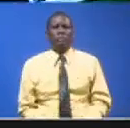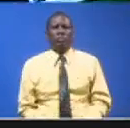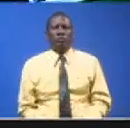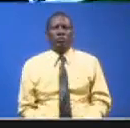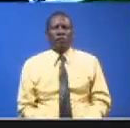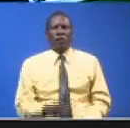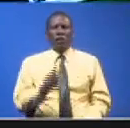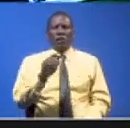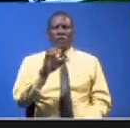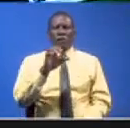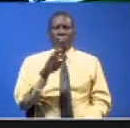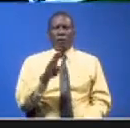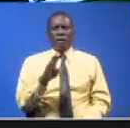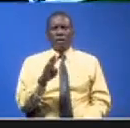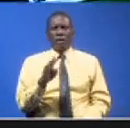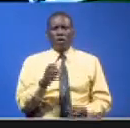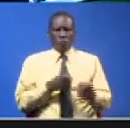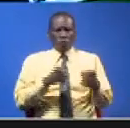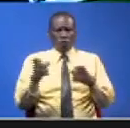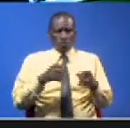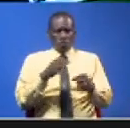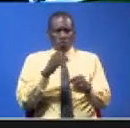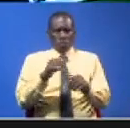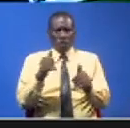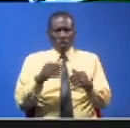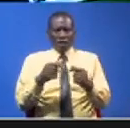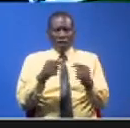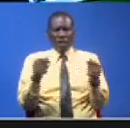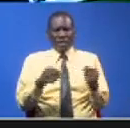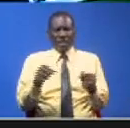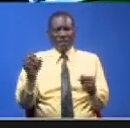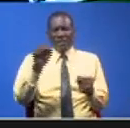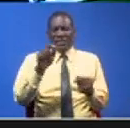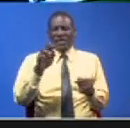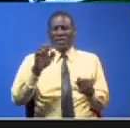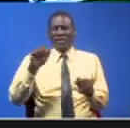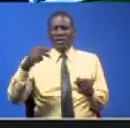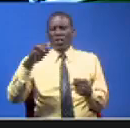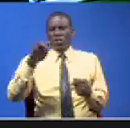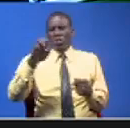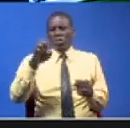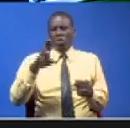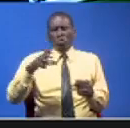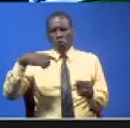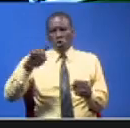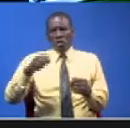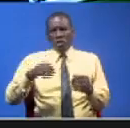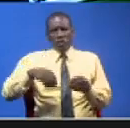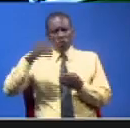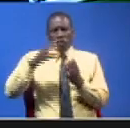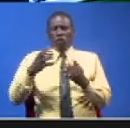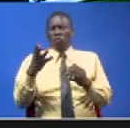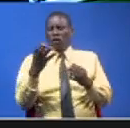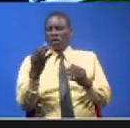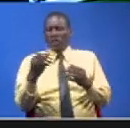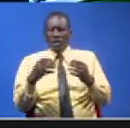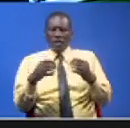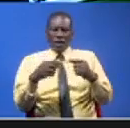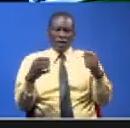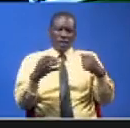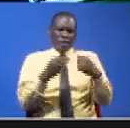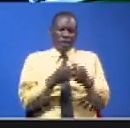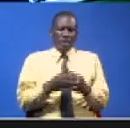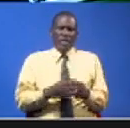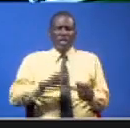KCB Rugby delivered a dominant performance against Strathmore Leos, thrashing the Students of 43-8 in the third Kenya